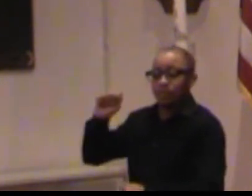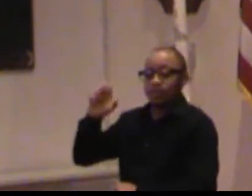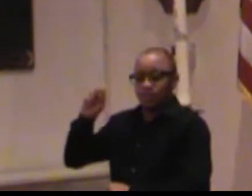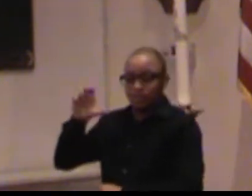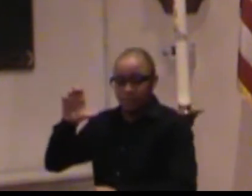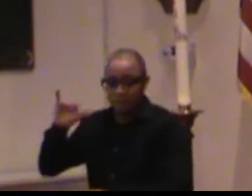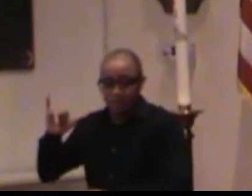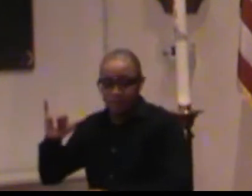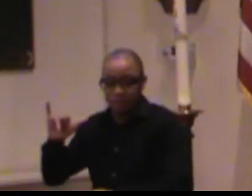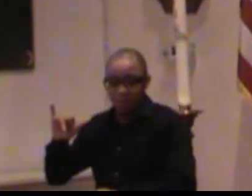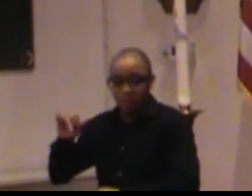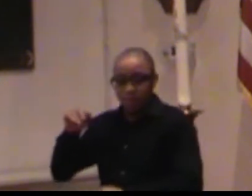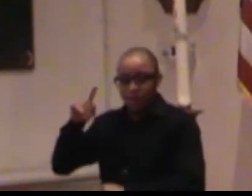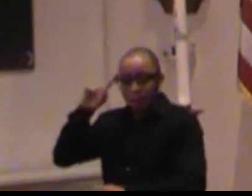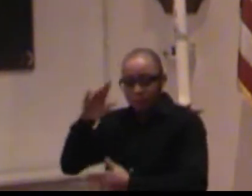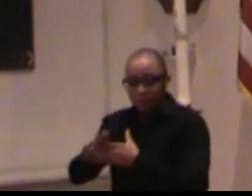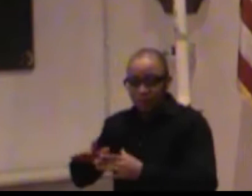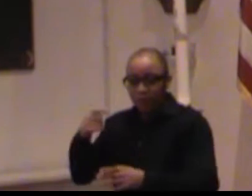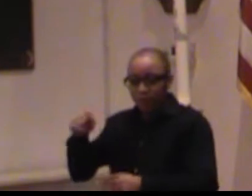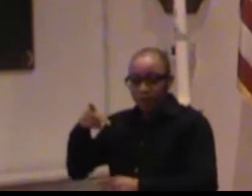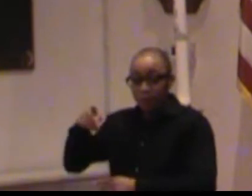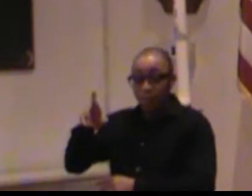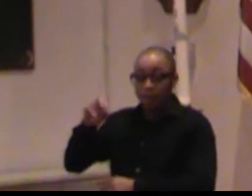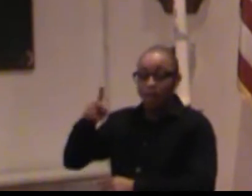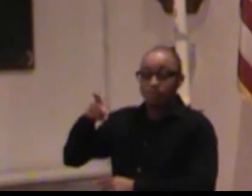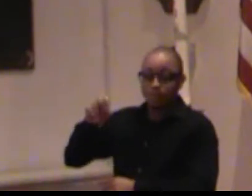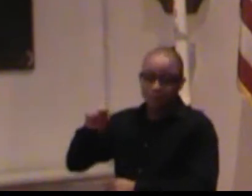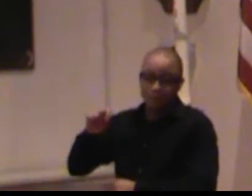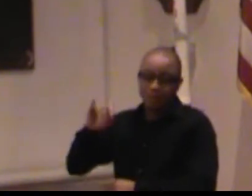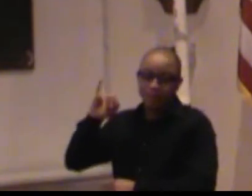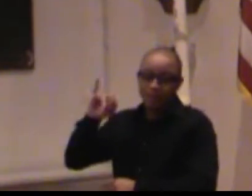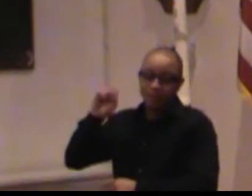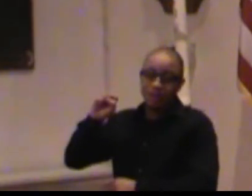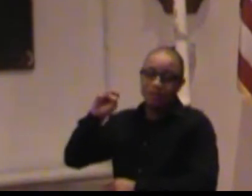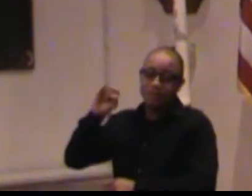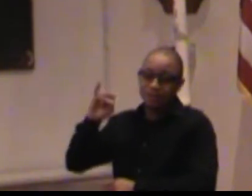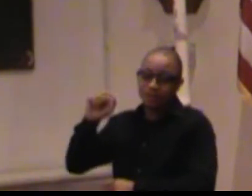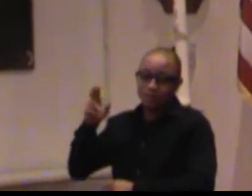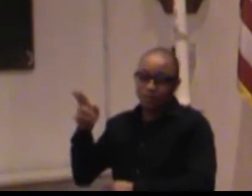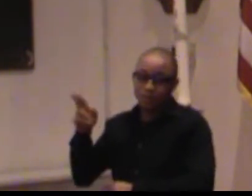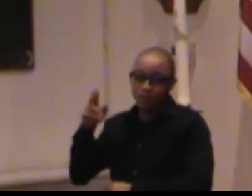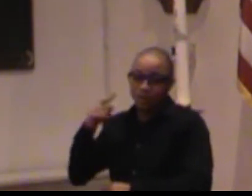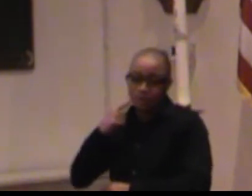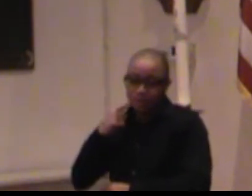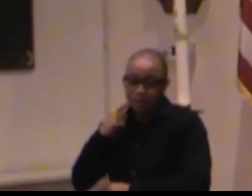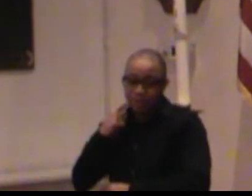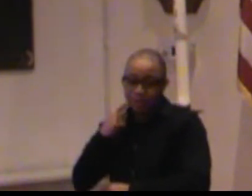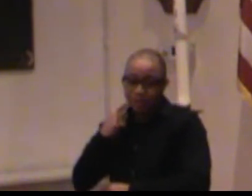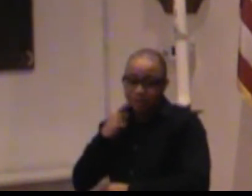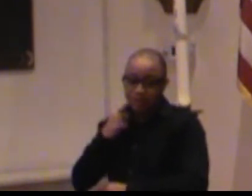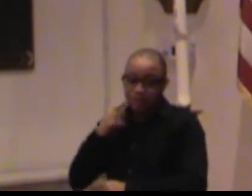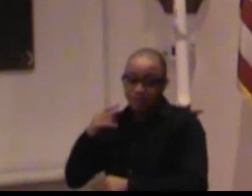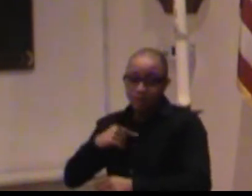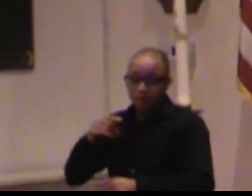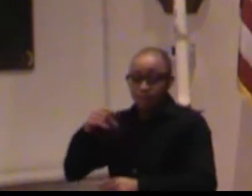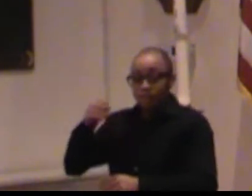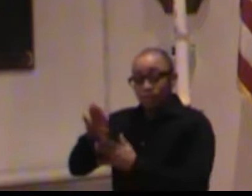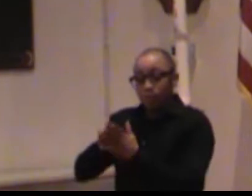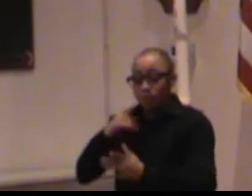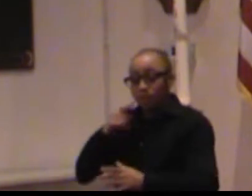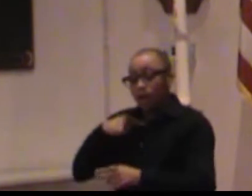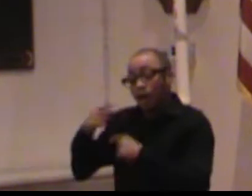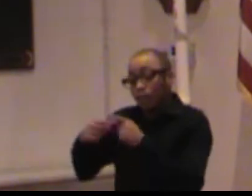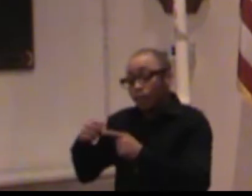just where the prophet Isaiah wanted the people to be here in the text. The Bible says, I'm about to do a new